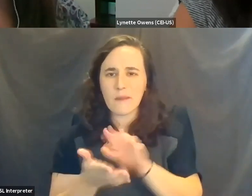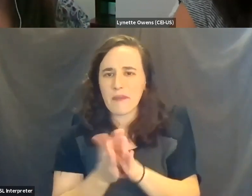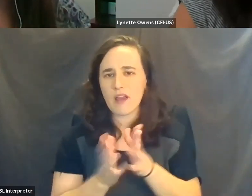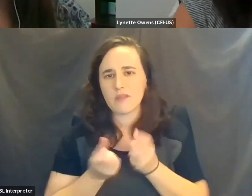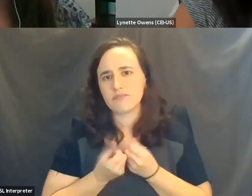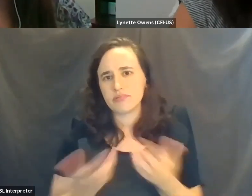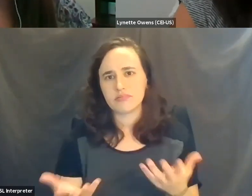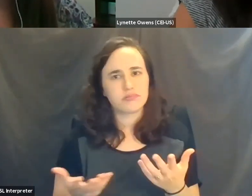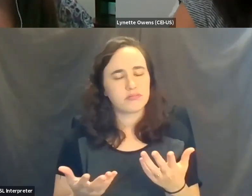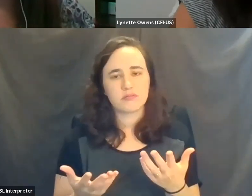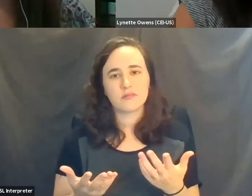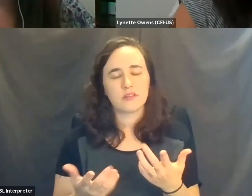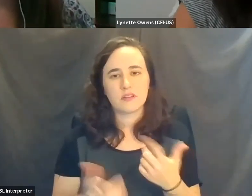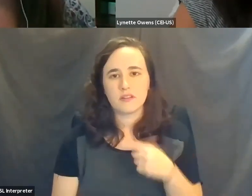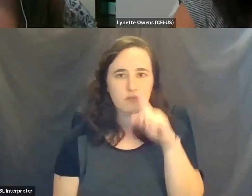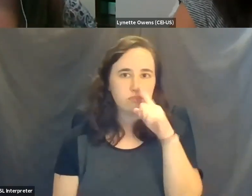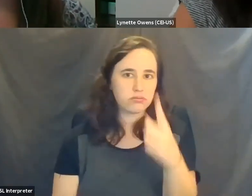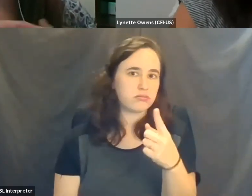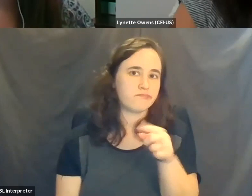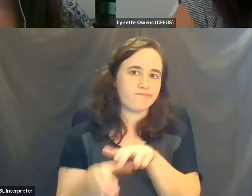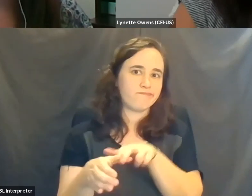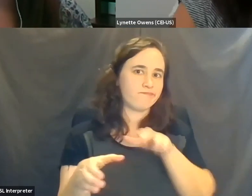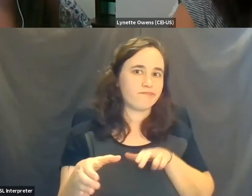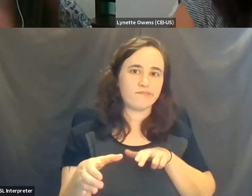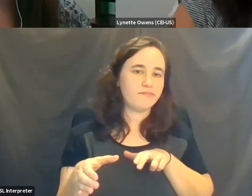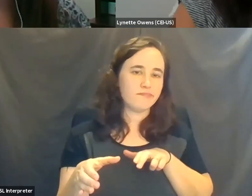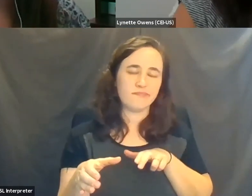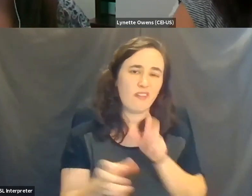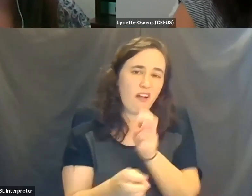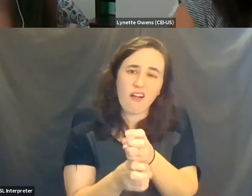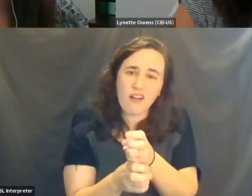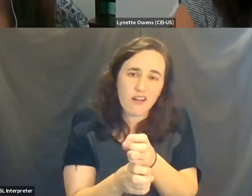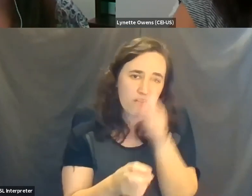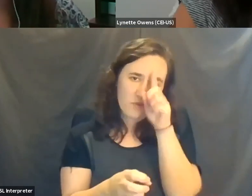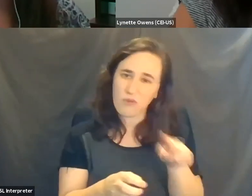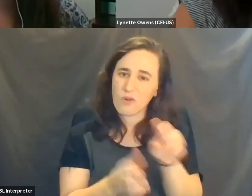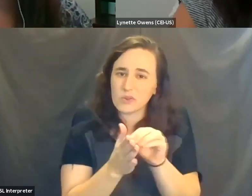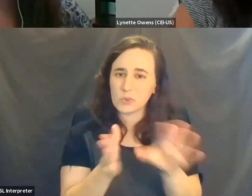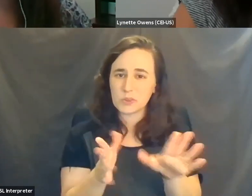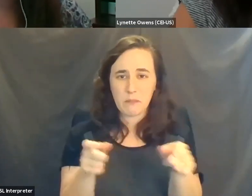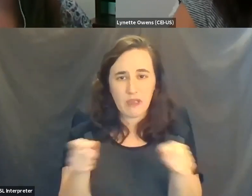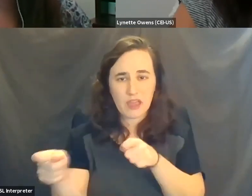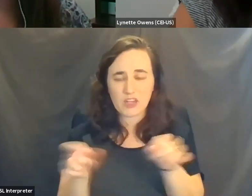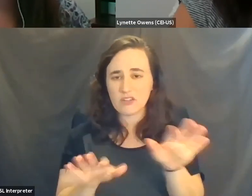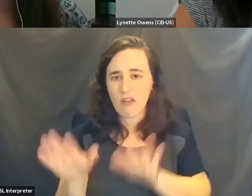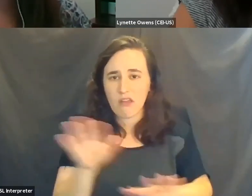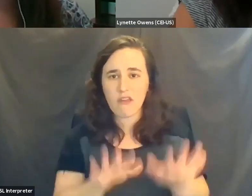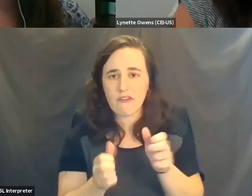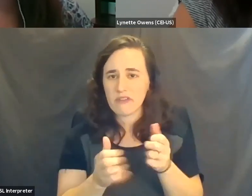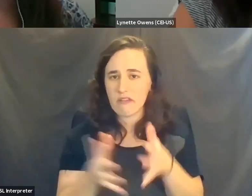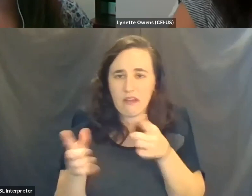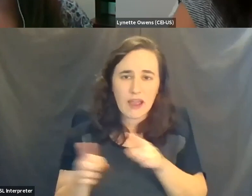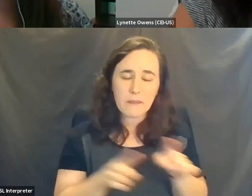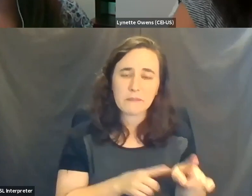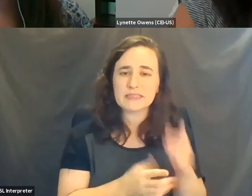everyone. And there were some students that was just like, this is too hard for me to manage everything that's going on. And then you saw some drop off in